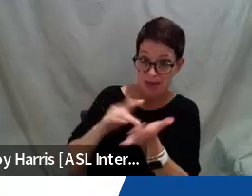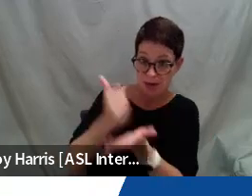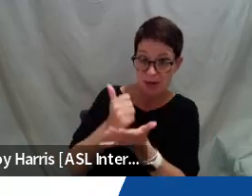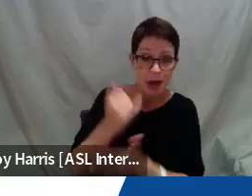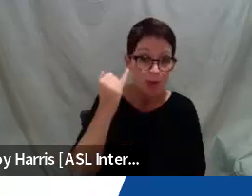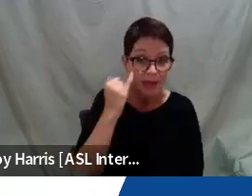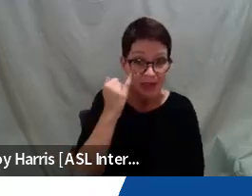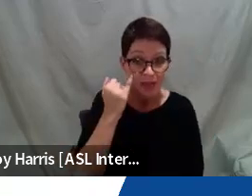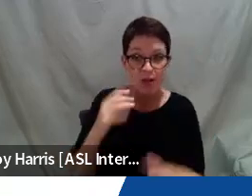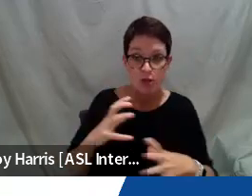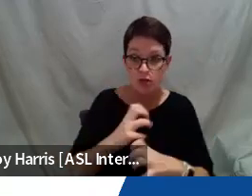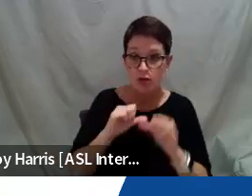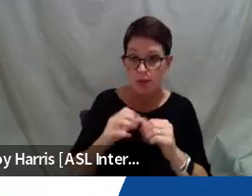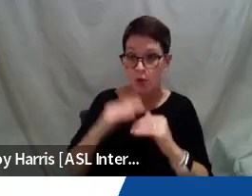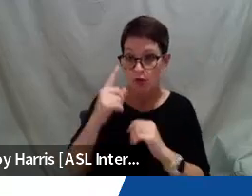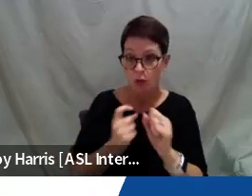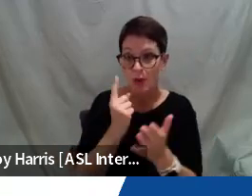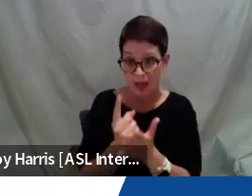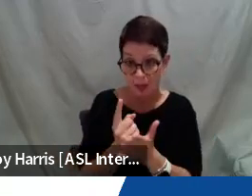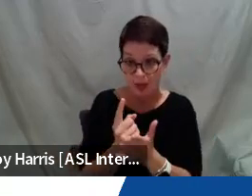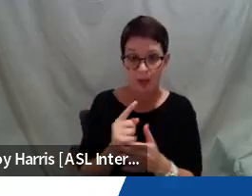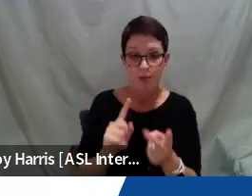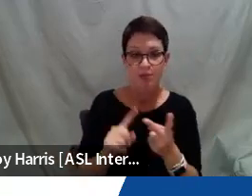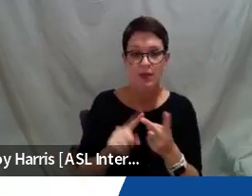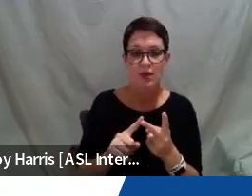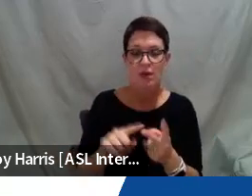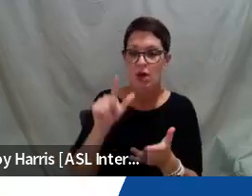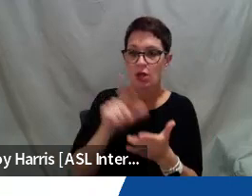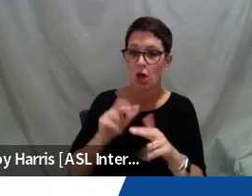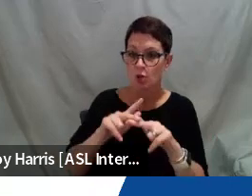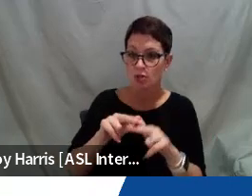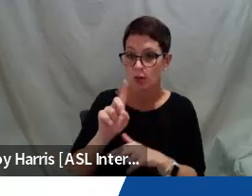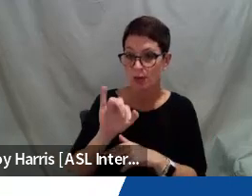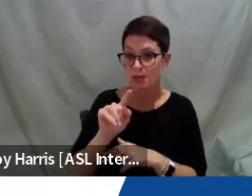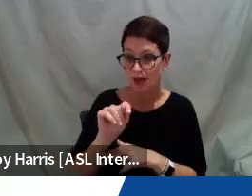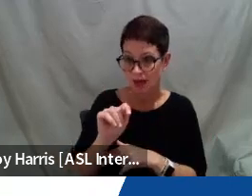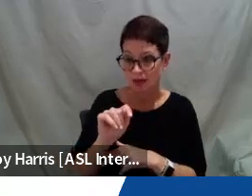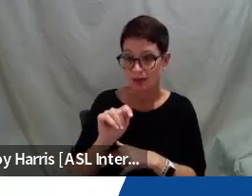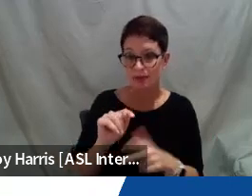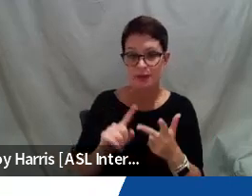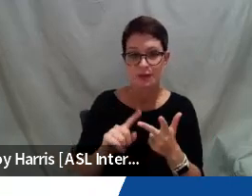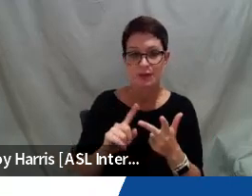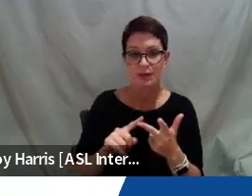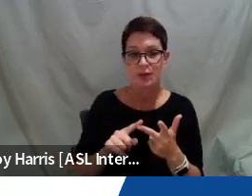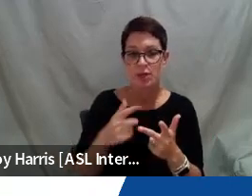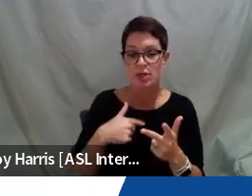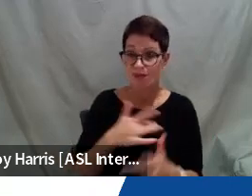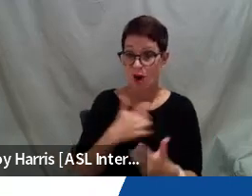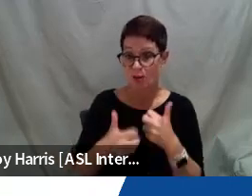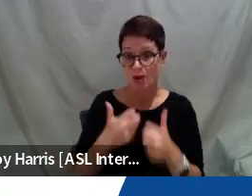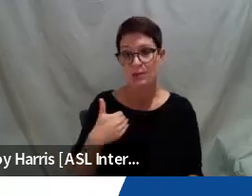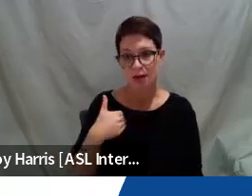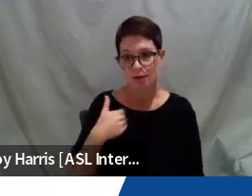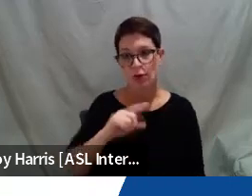last longer than an hour, if you're on a low sodium diet, or you have heart